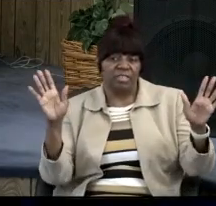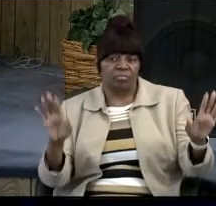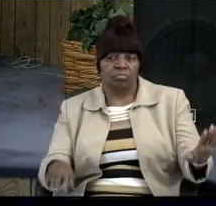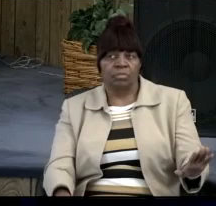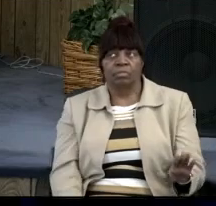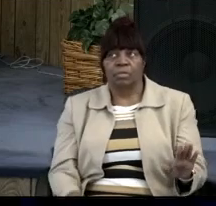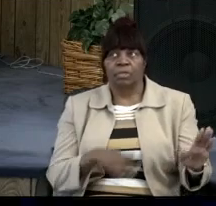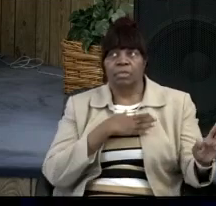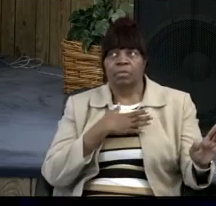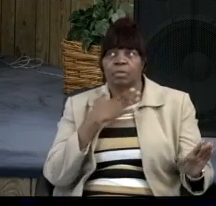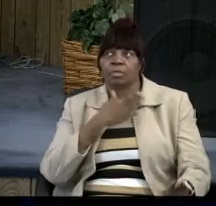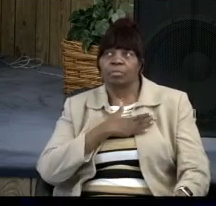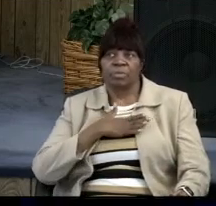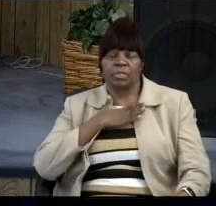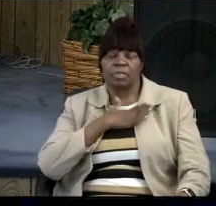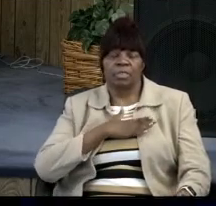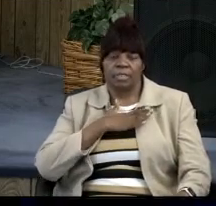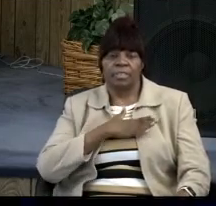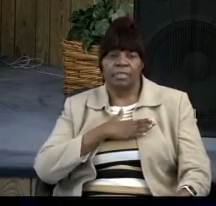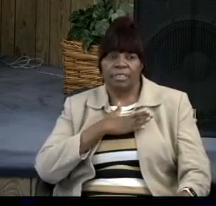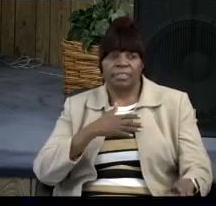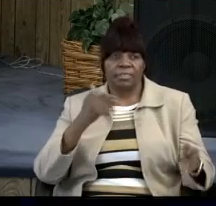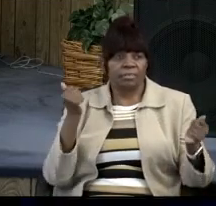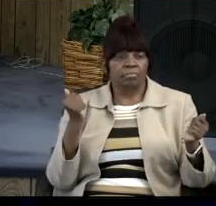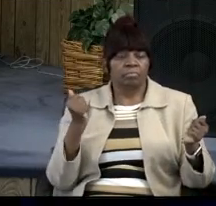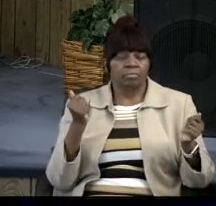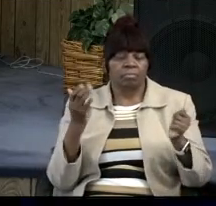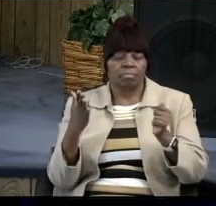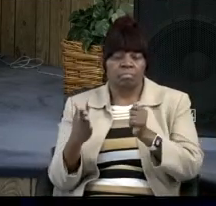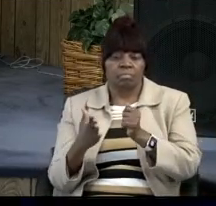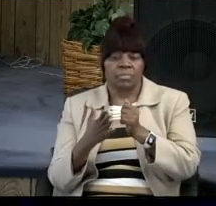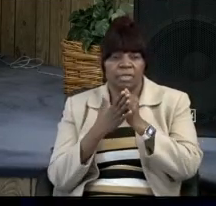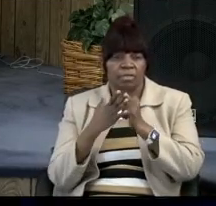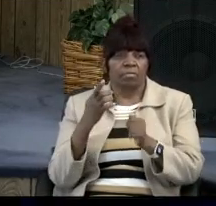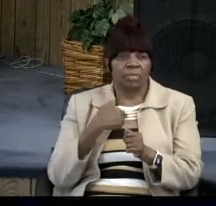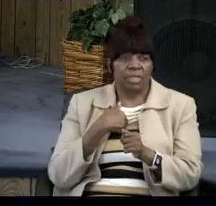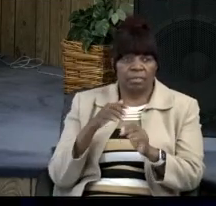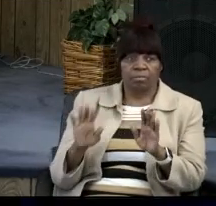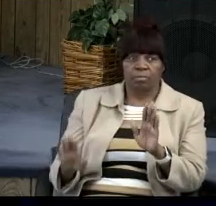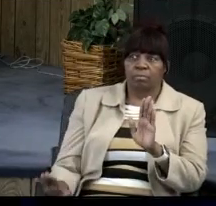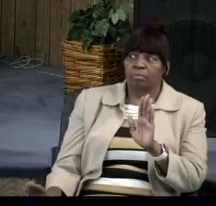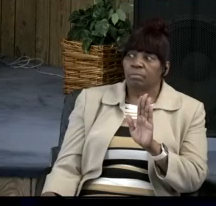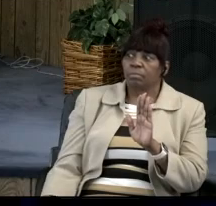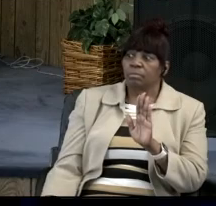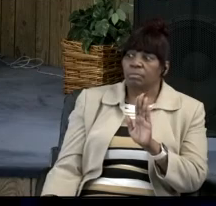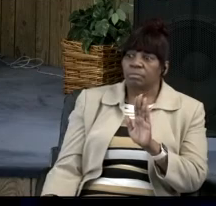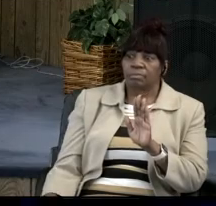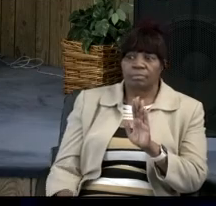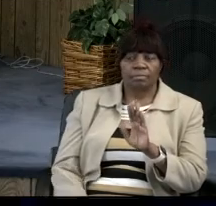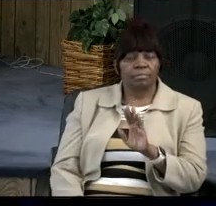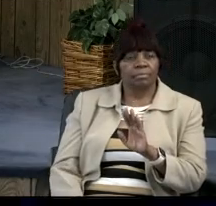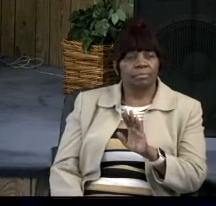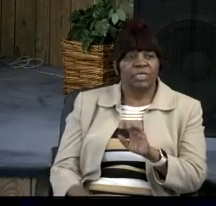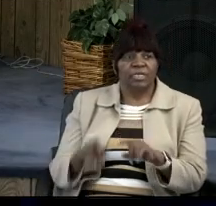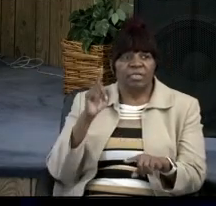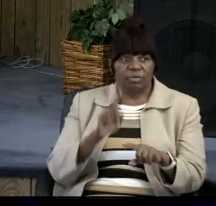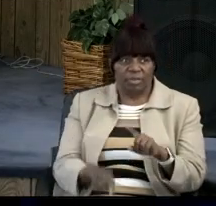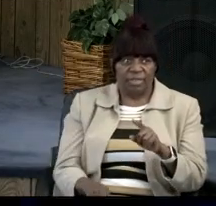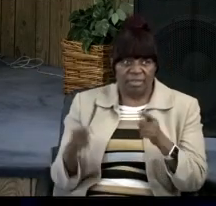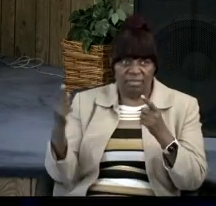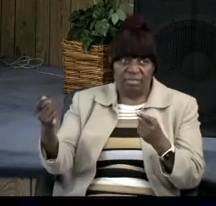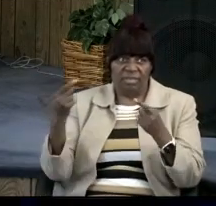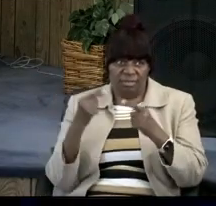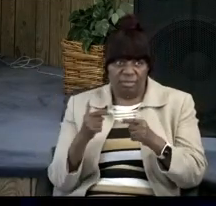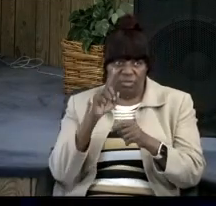know, help me, Lord. He worked that one out right there in real time. I almost said something else. Ain't no coming to God half